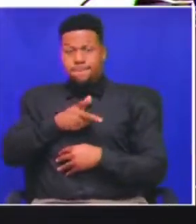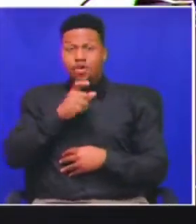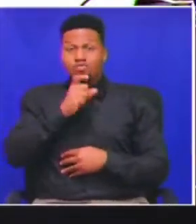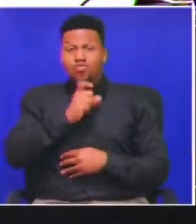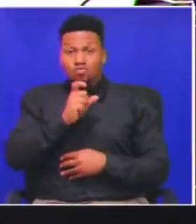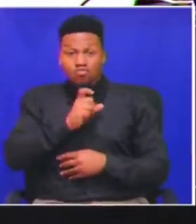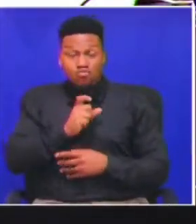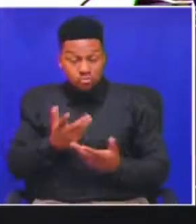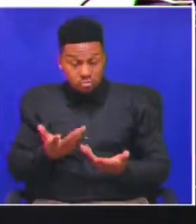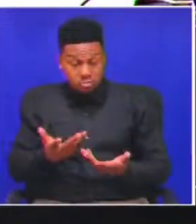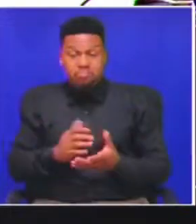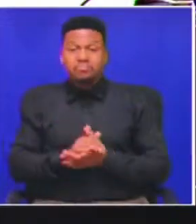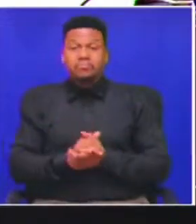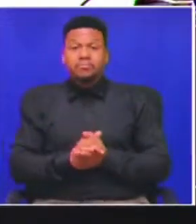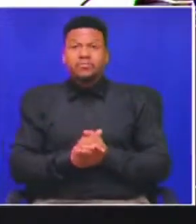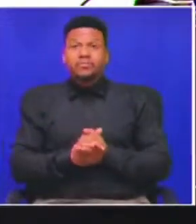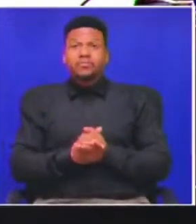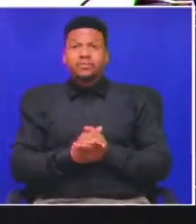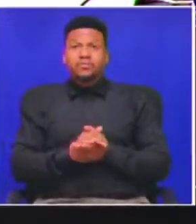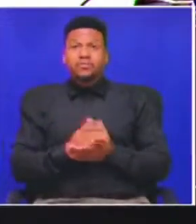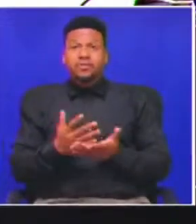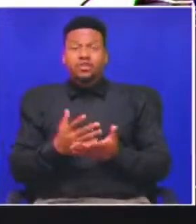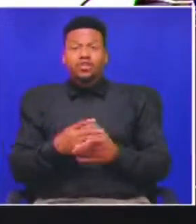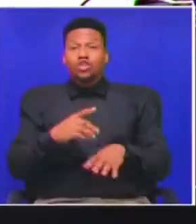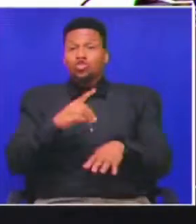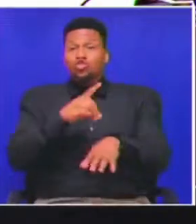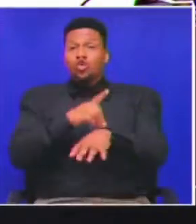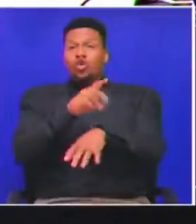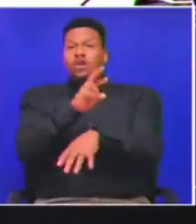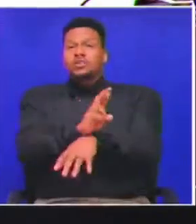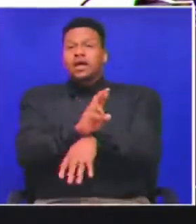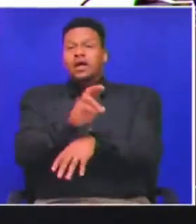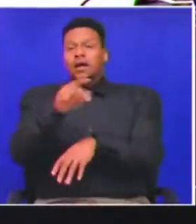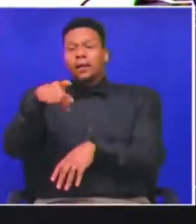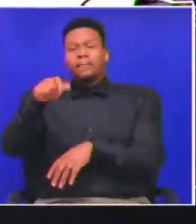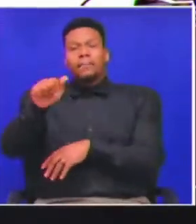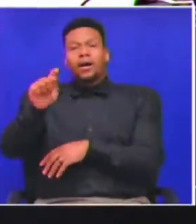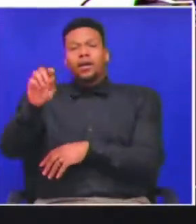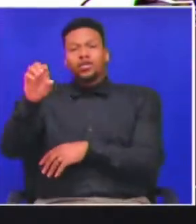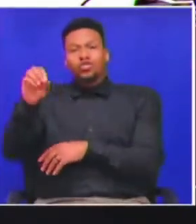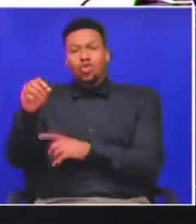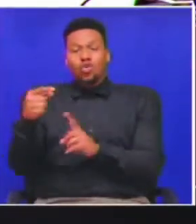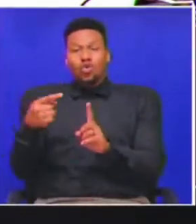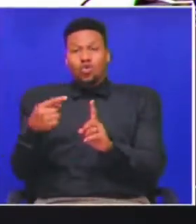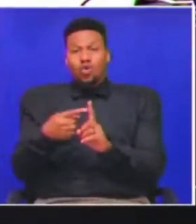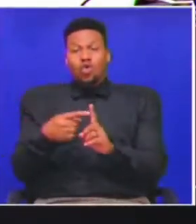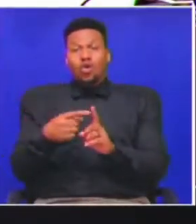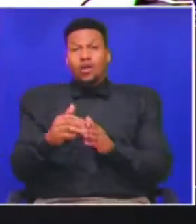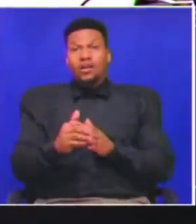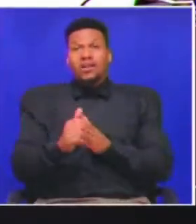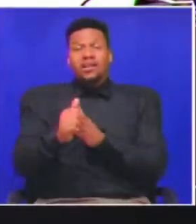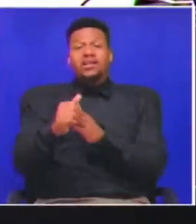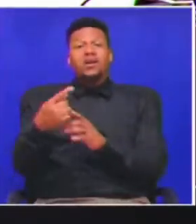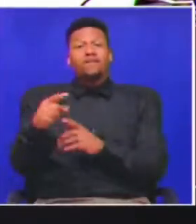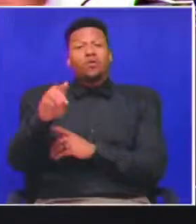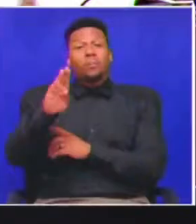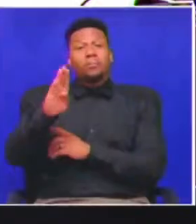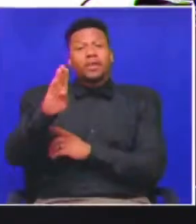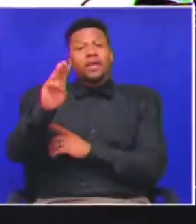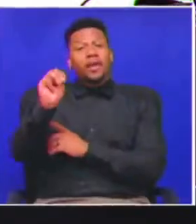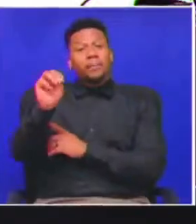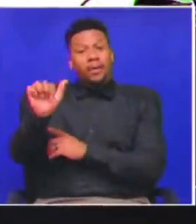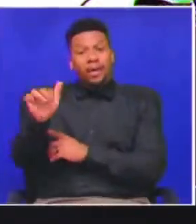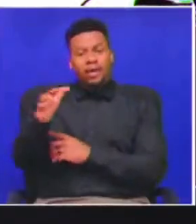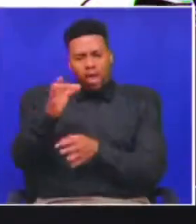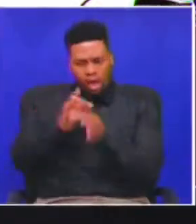Dr. Masia Pato was telling me, the leader of the BMA, that even as we will be